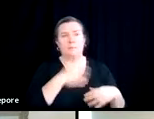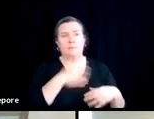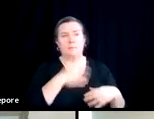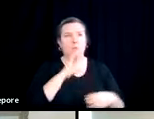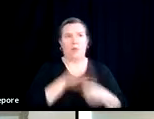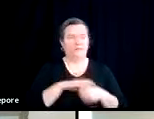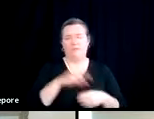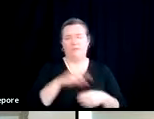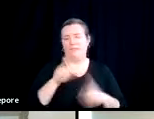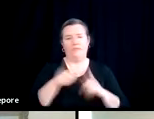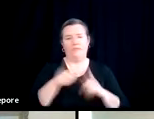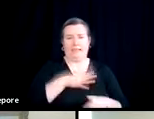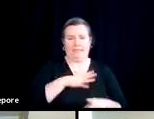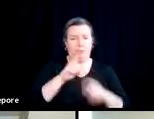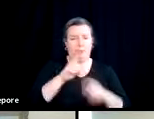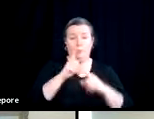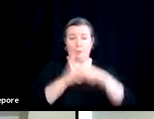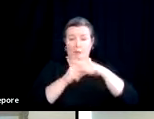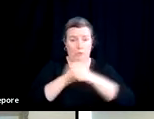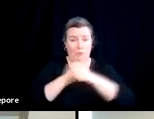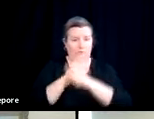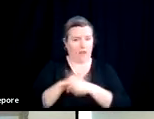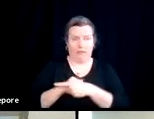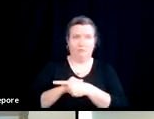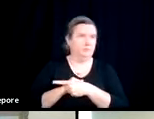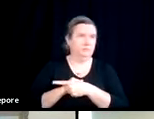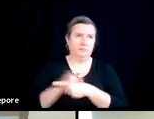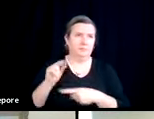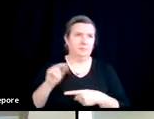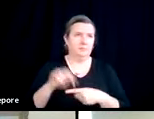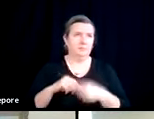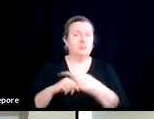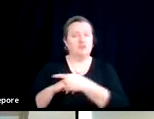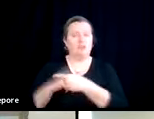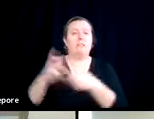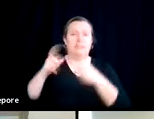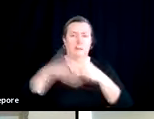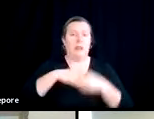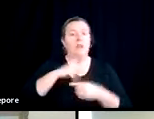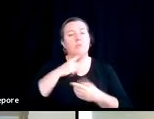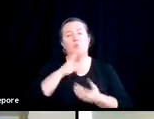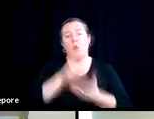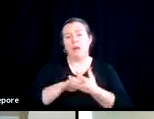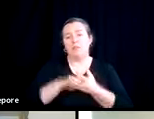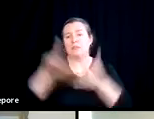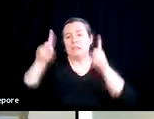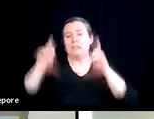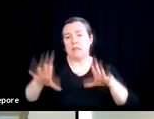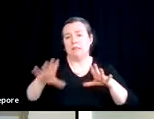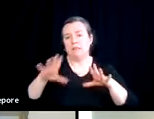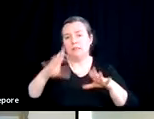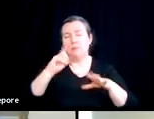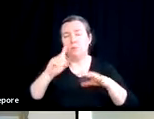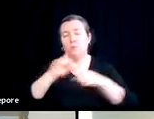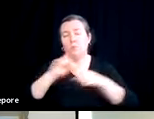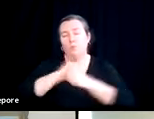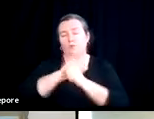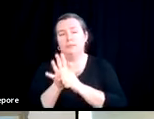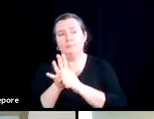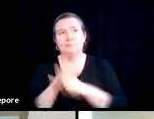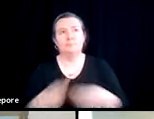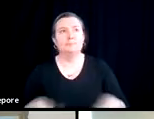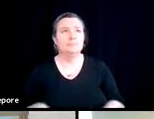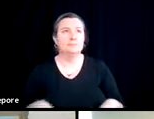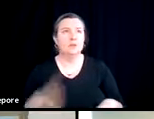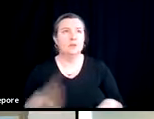Number one, although she's getting tested here shortly. I've said this publicly before, I won't go